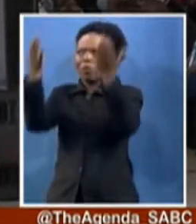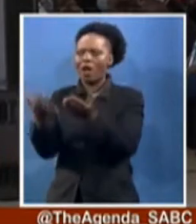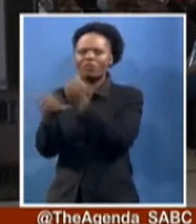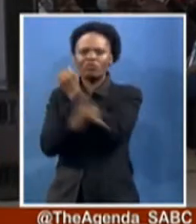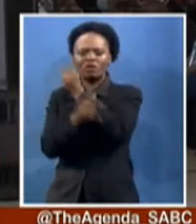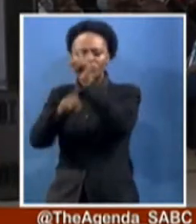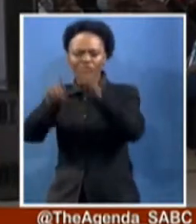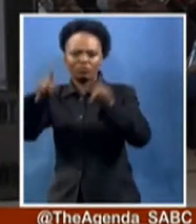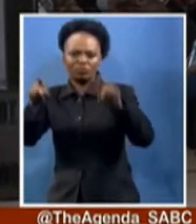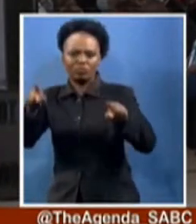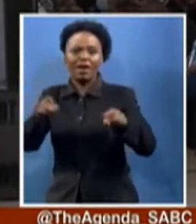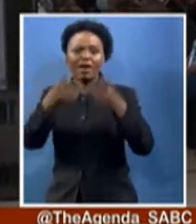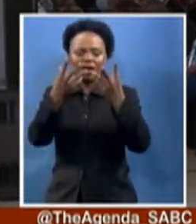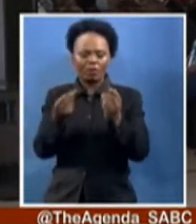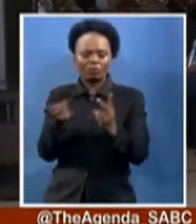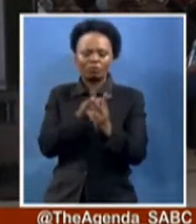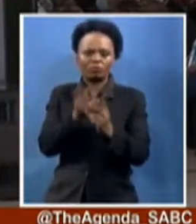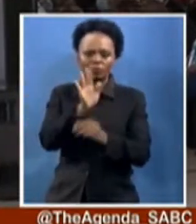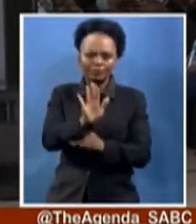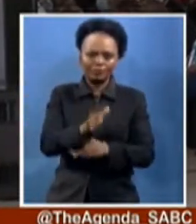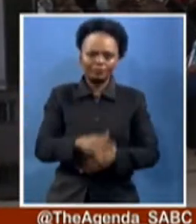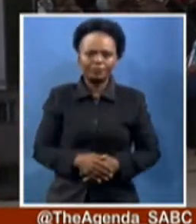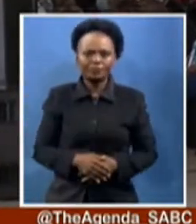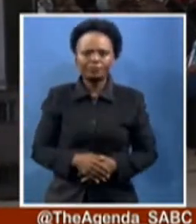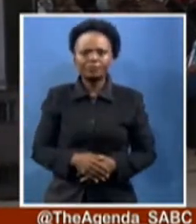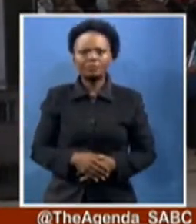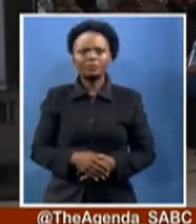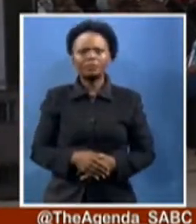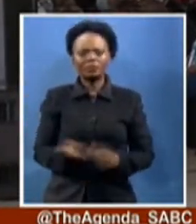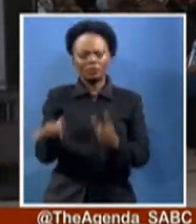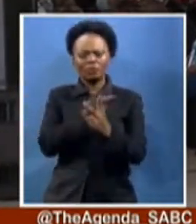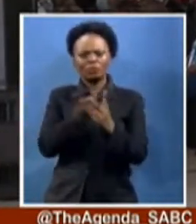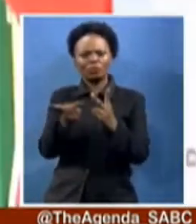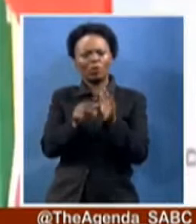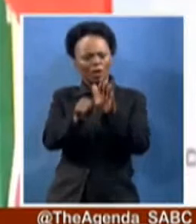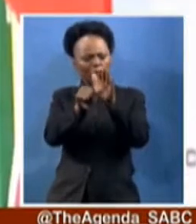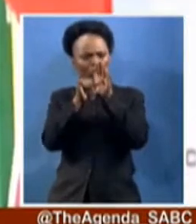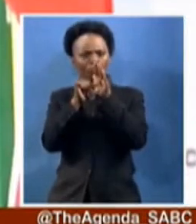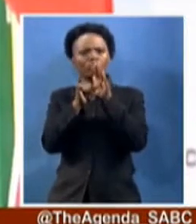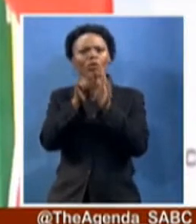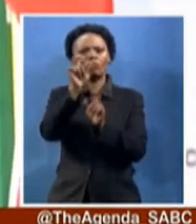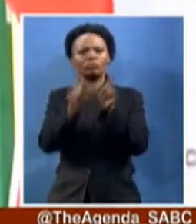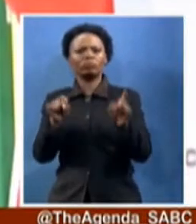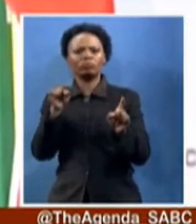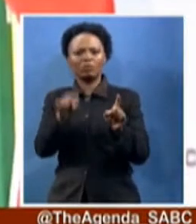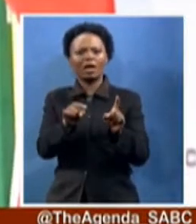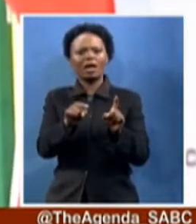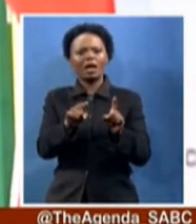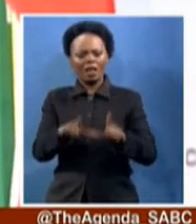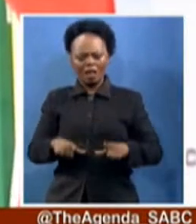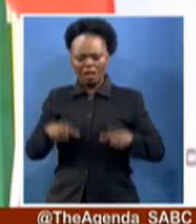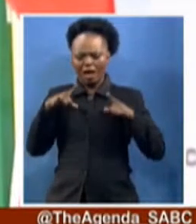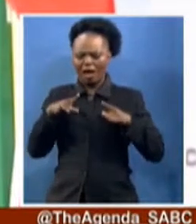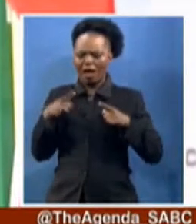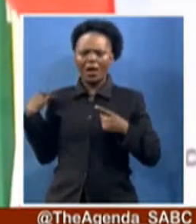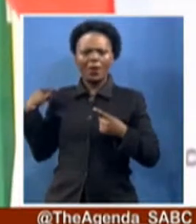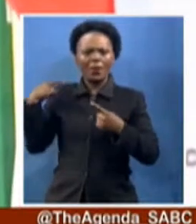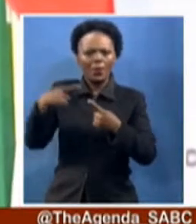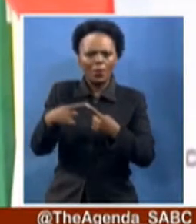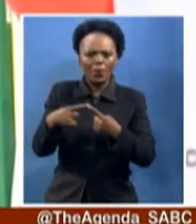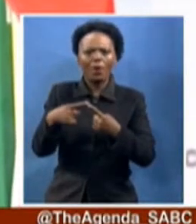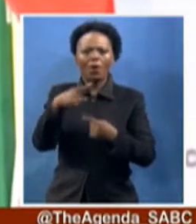These colossal figures of our country lived because they had surrendered their very beings to the